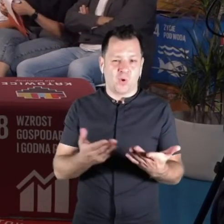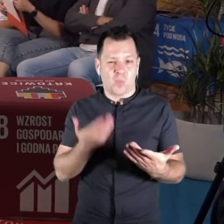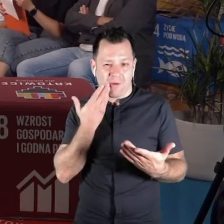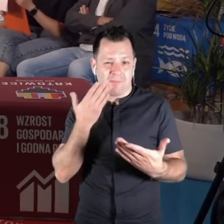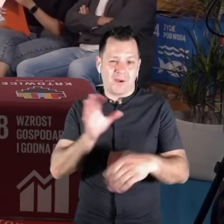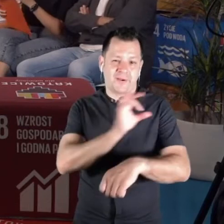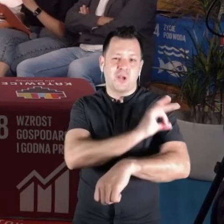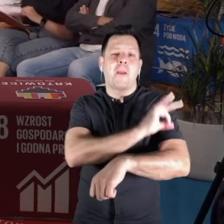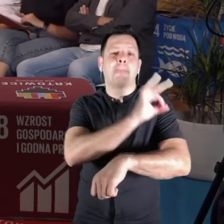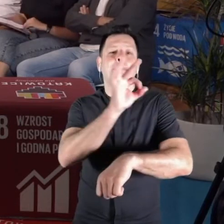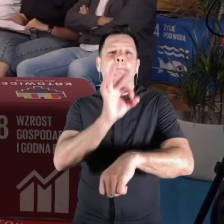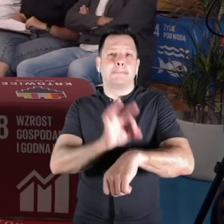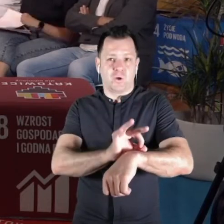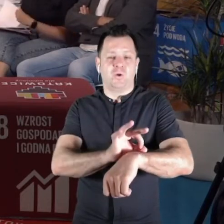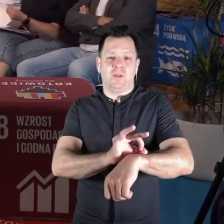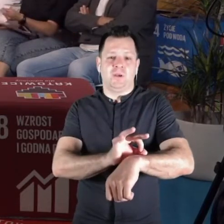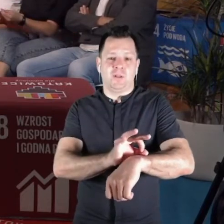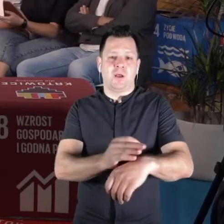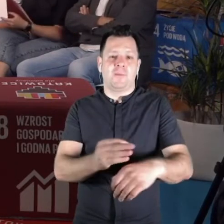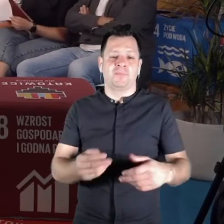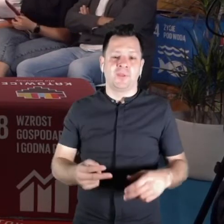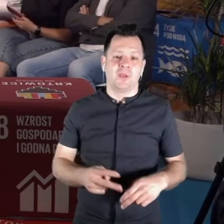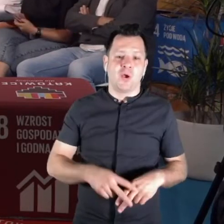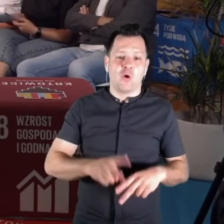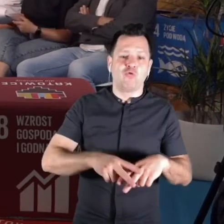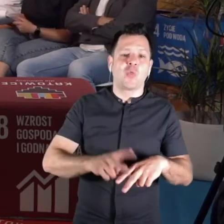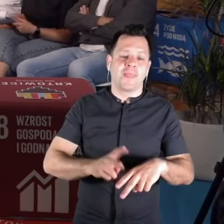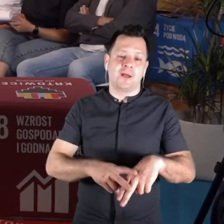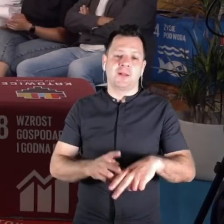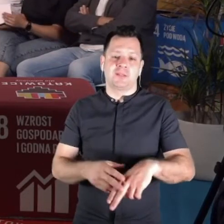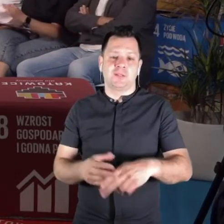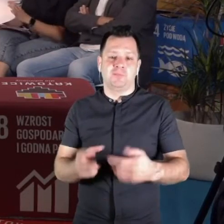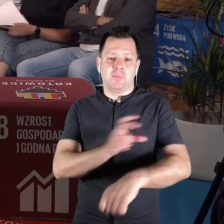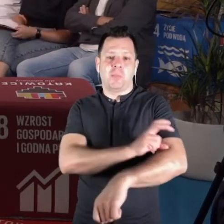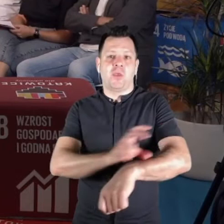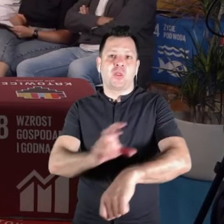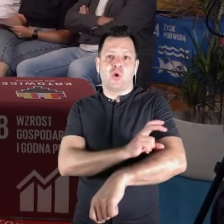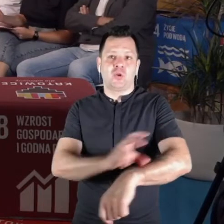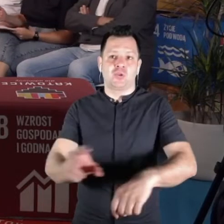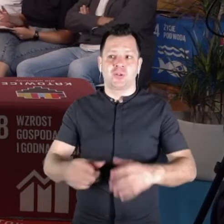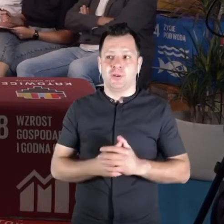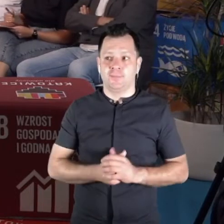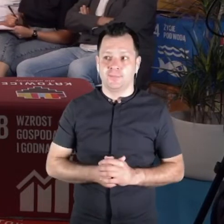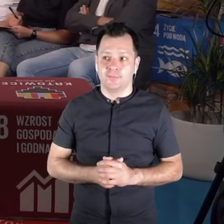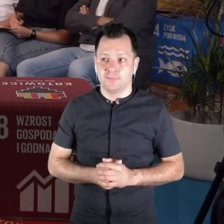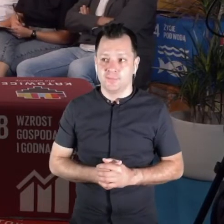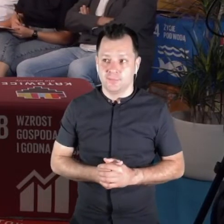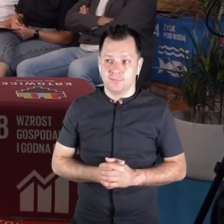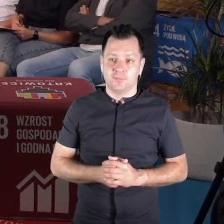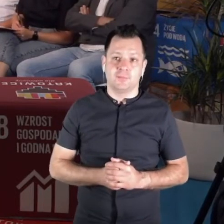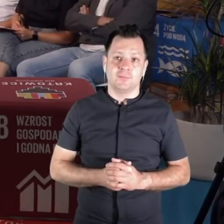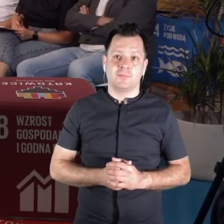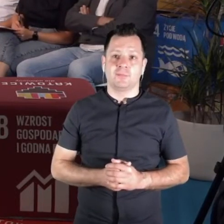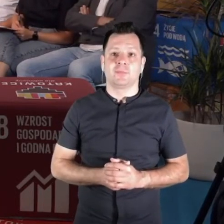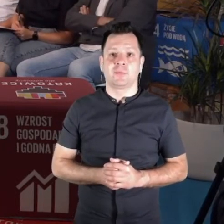technology foundation of Berlin, which is down there. So our host organization is the Technology